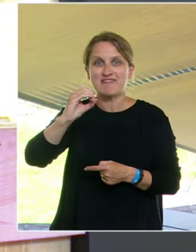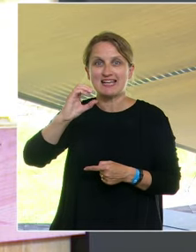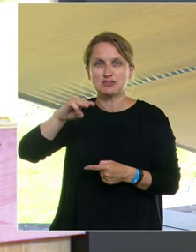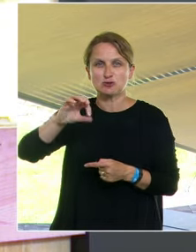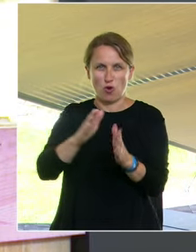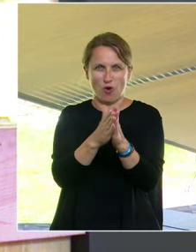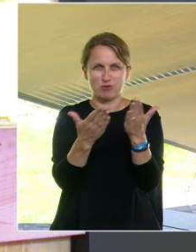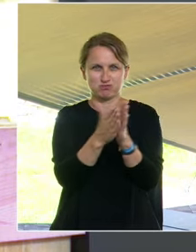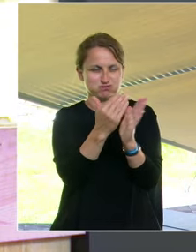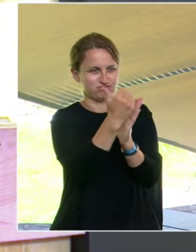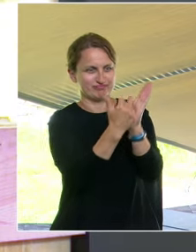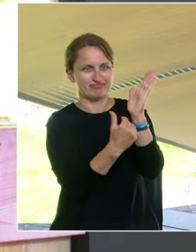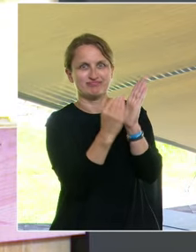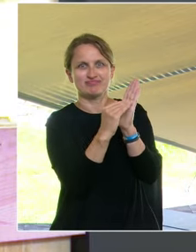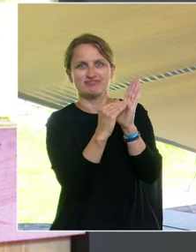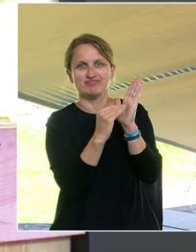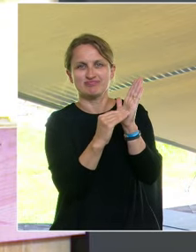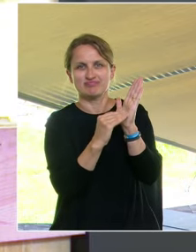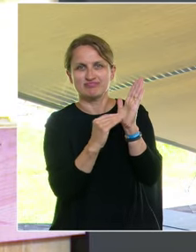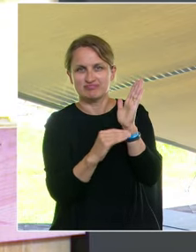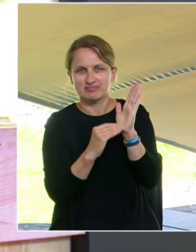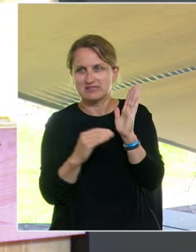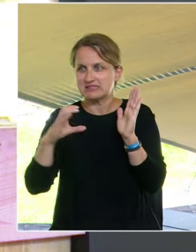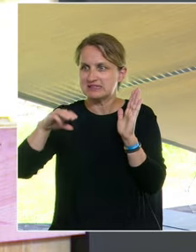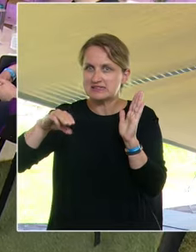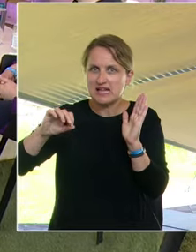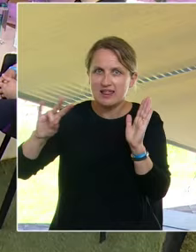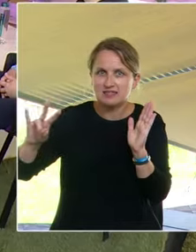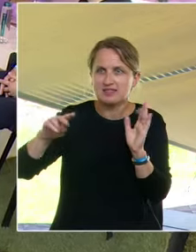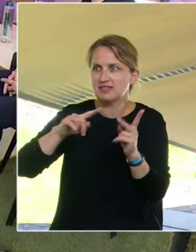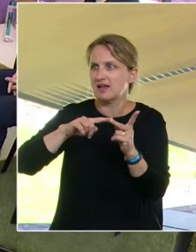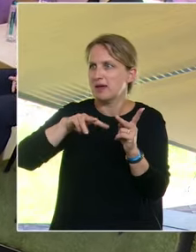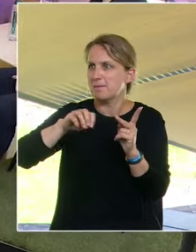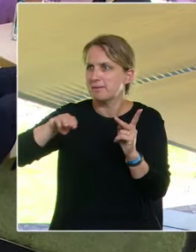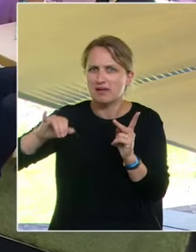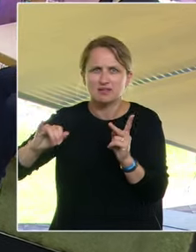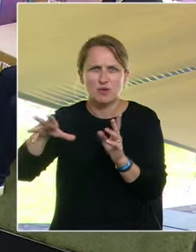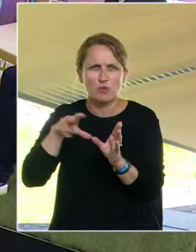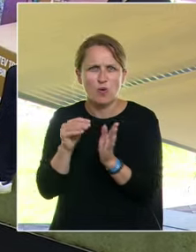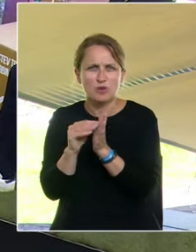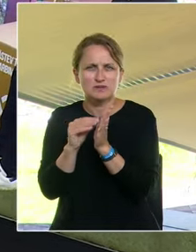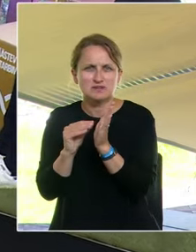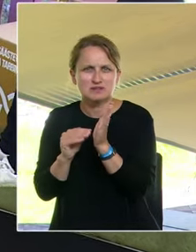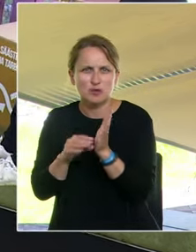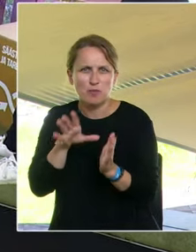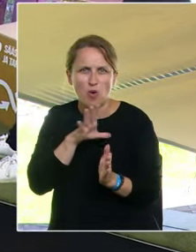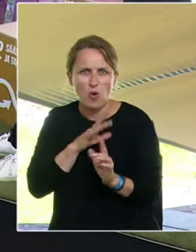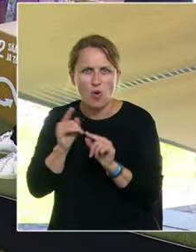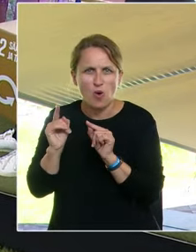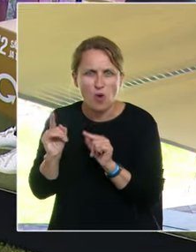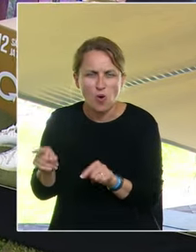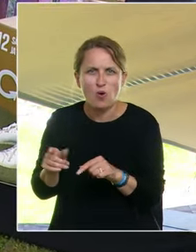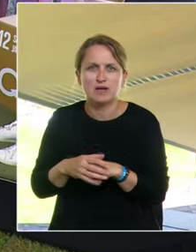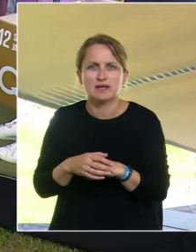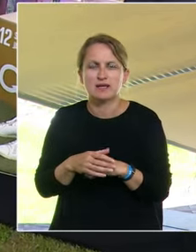with Sten and I and multiple other people were part of Minister of Culture organized, we created